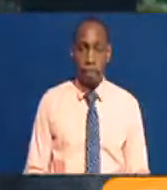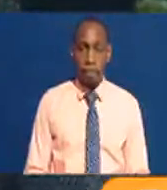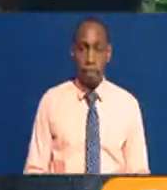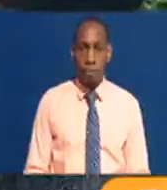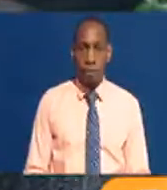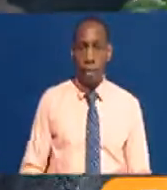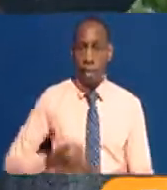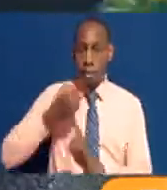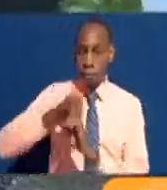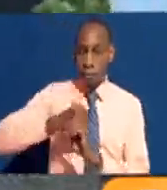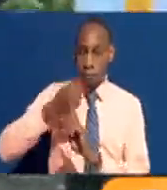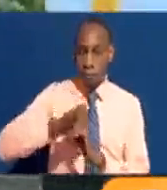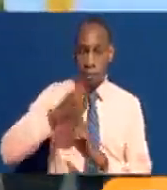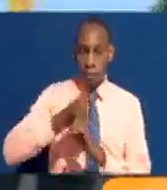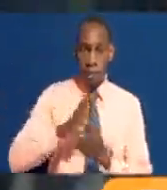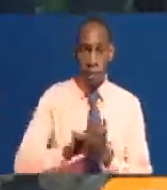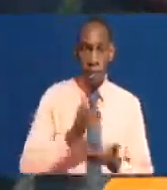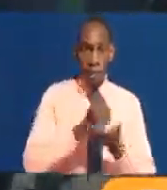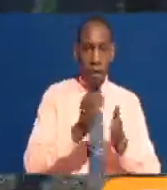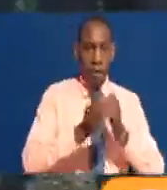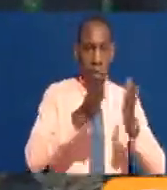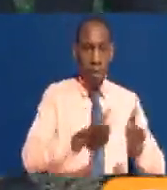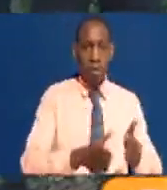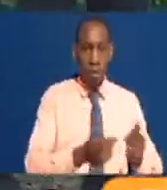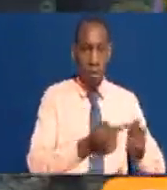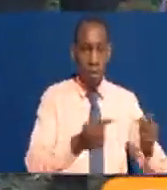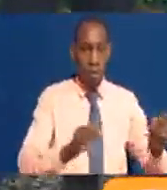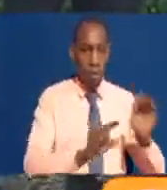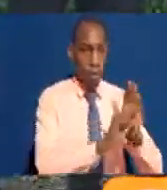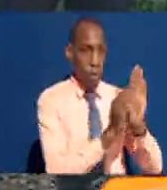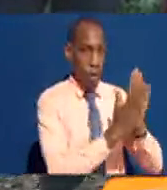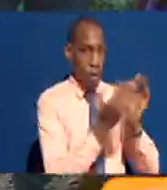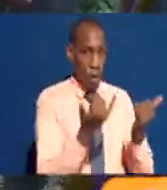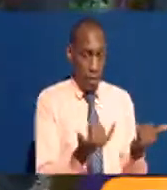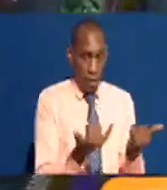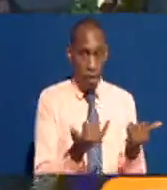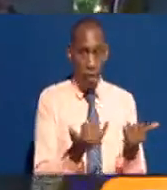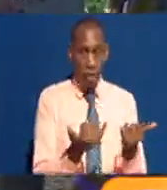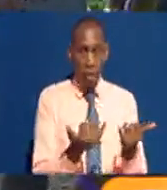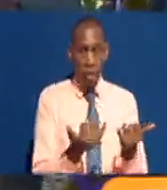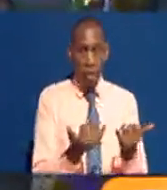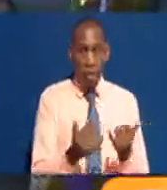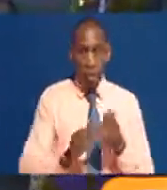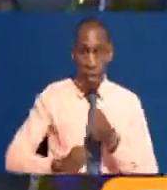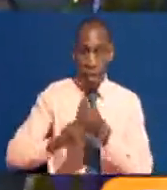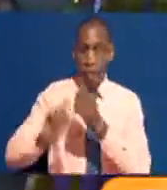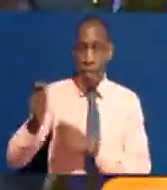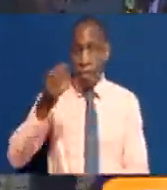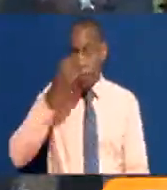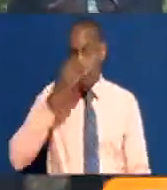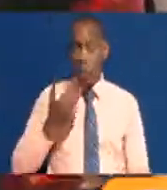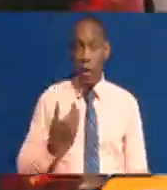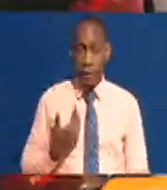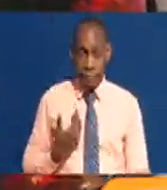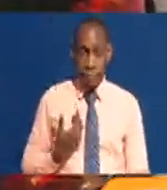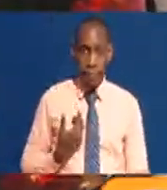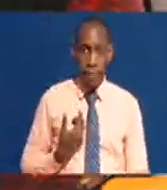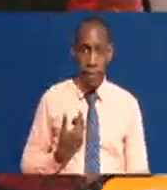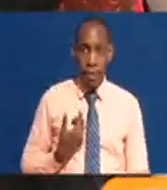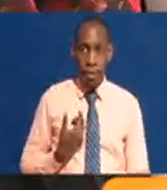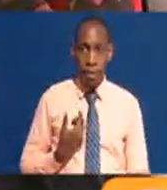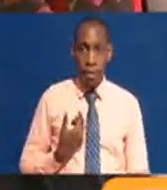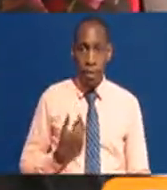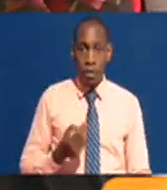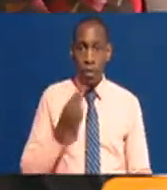With a push to entrench the office of the leader of opposition in law now getting the all-crucial backing from President William Ruto, who will